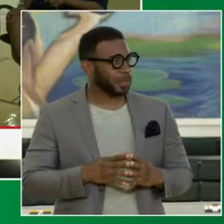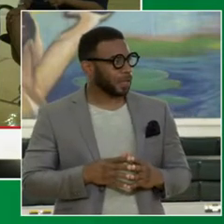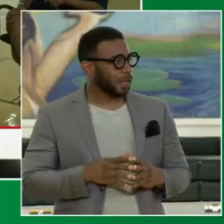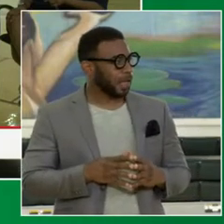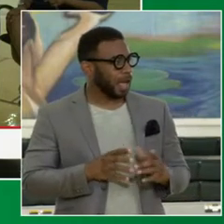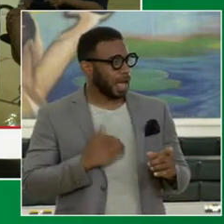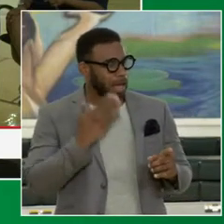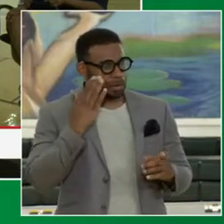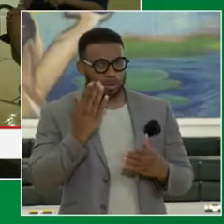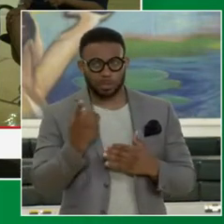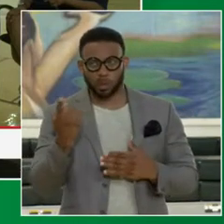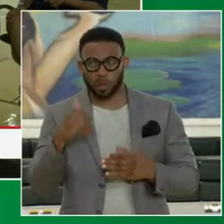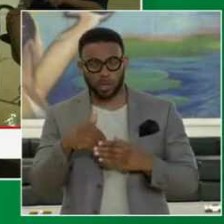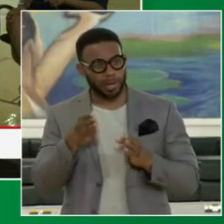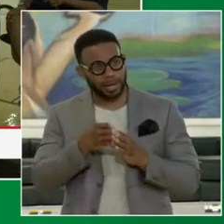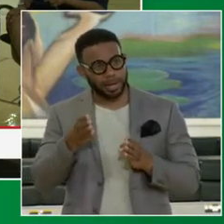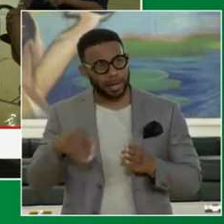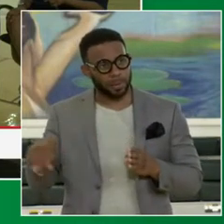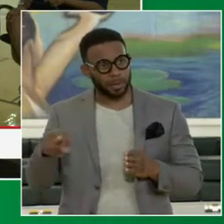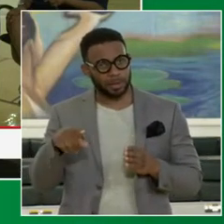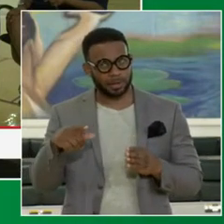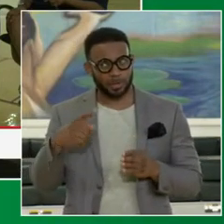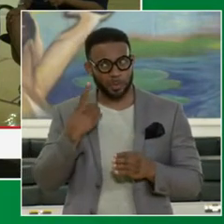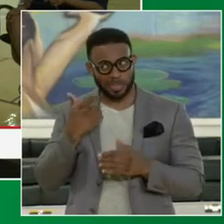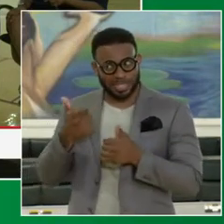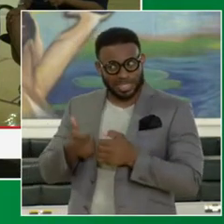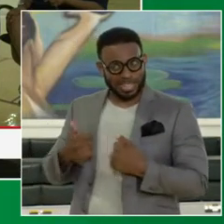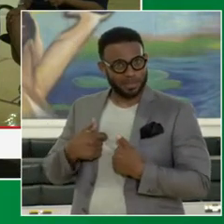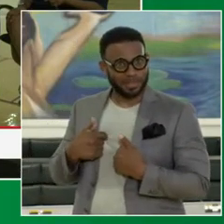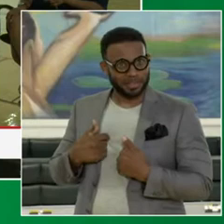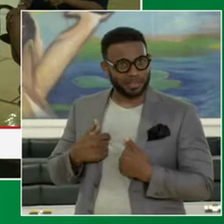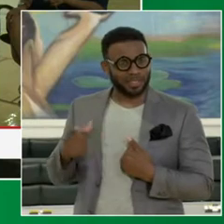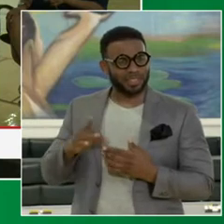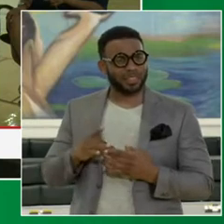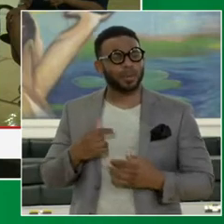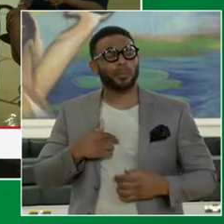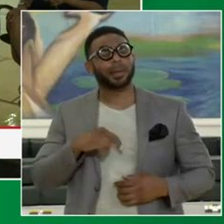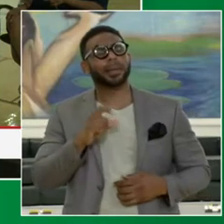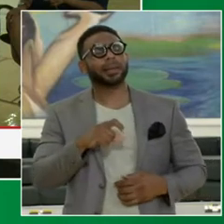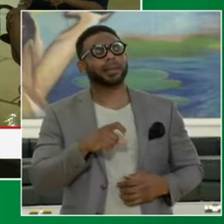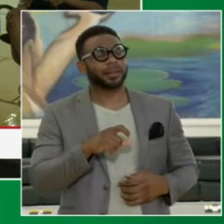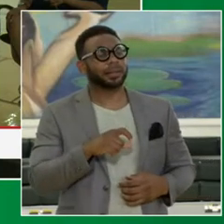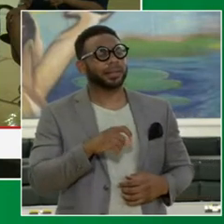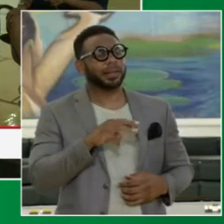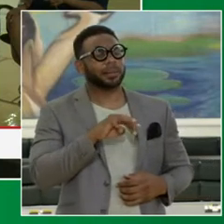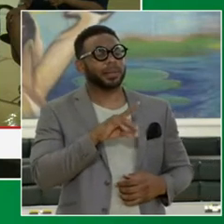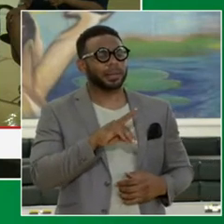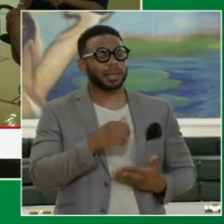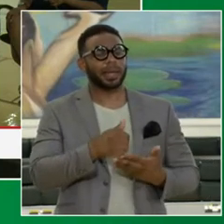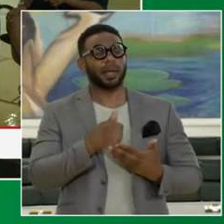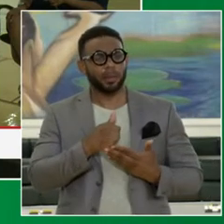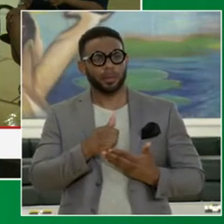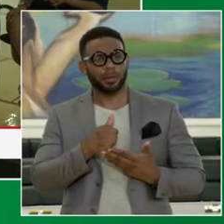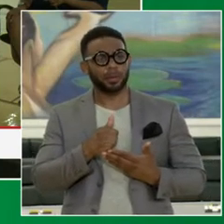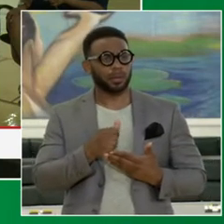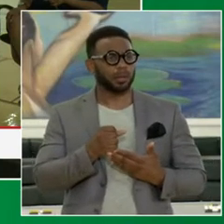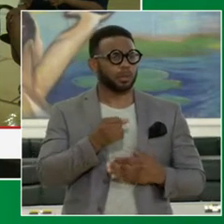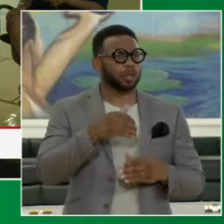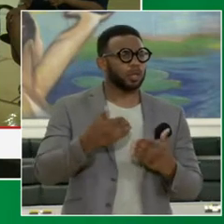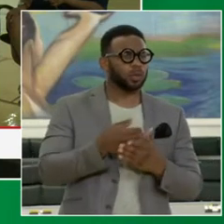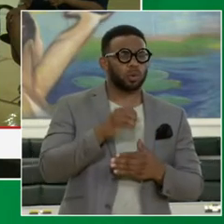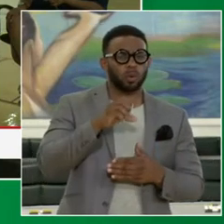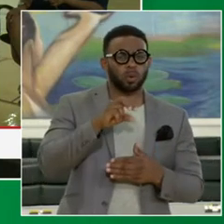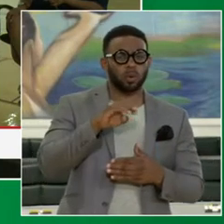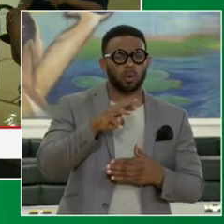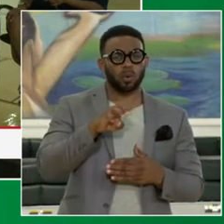that a neighbor texted me and said, we need MPD to help us put us in the Summer Crime Initiative, and how do